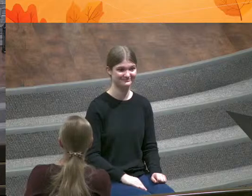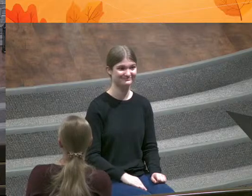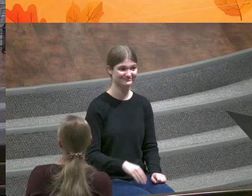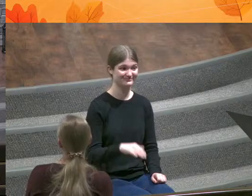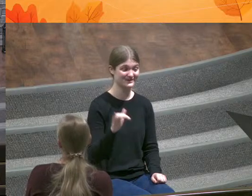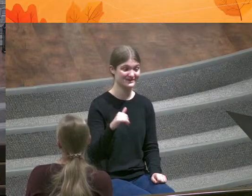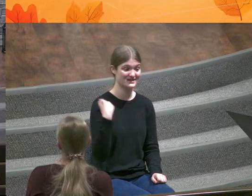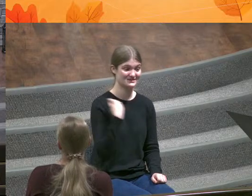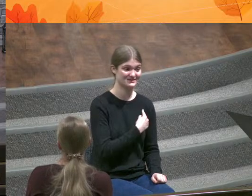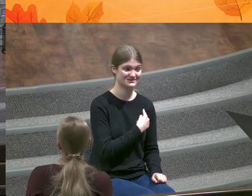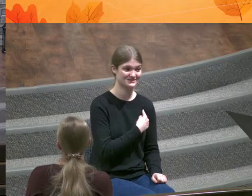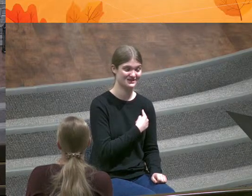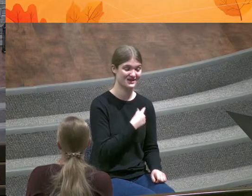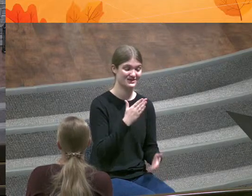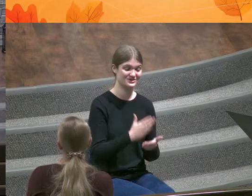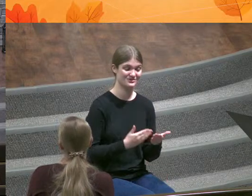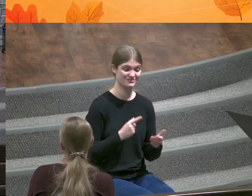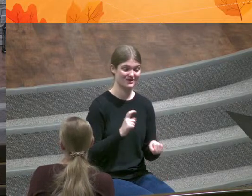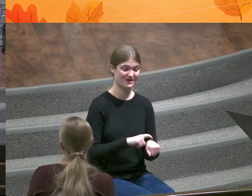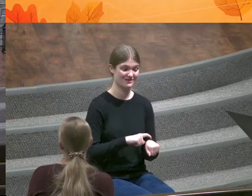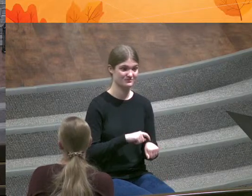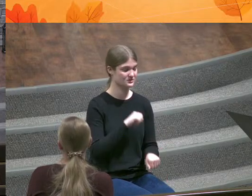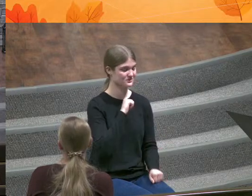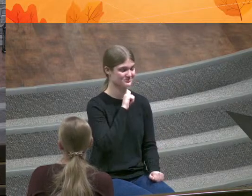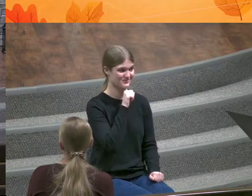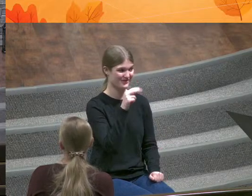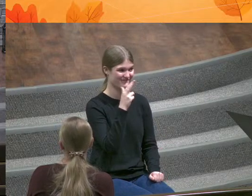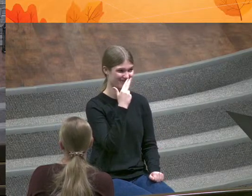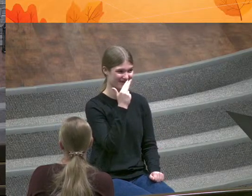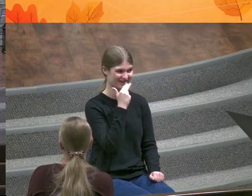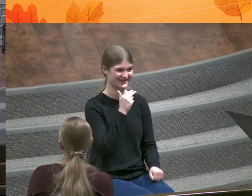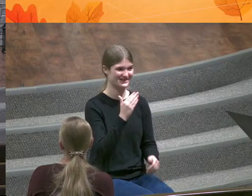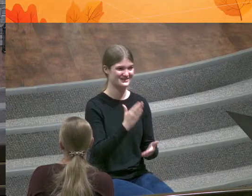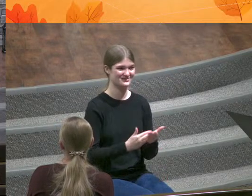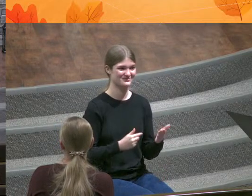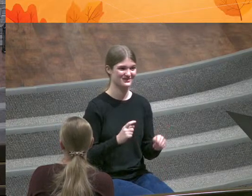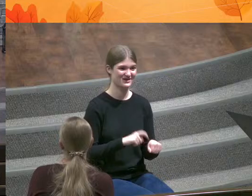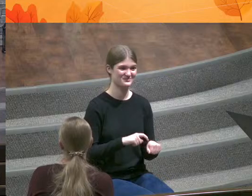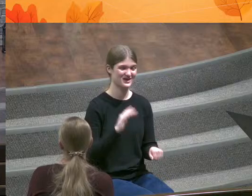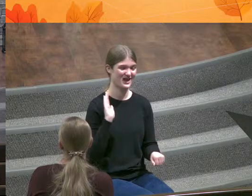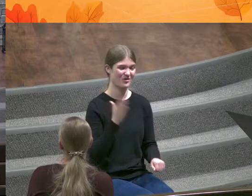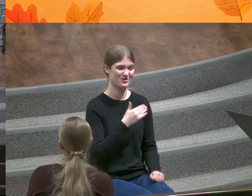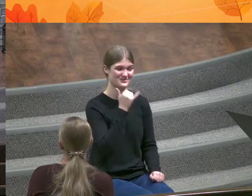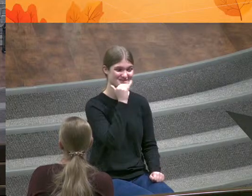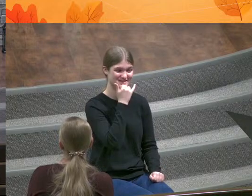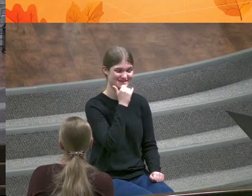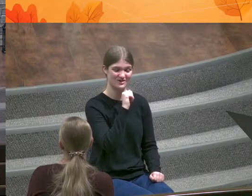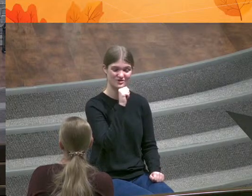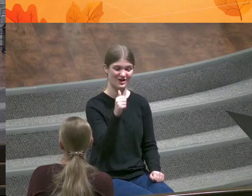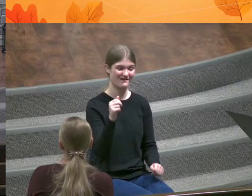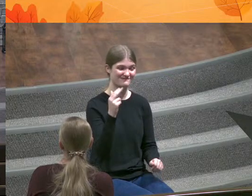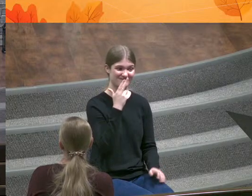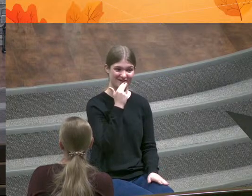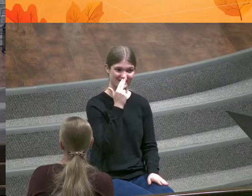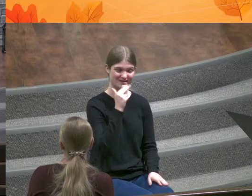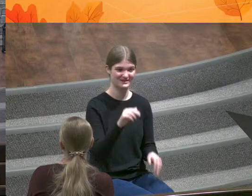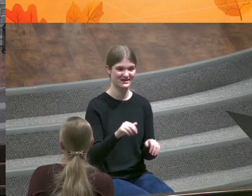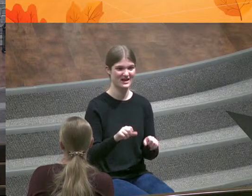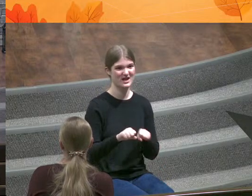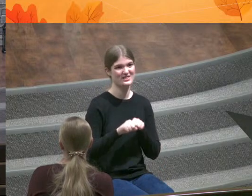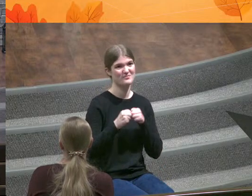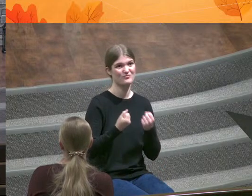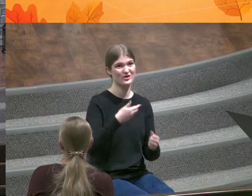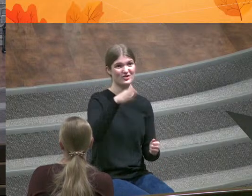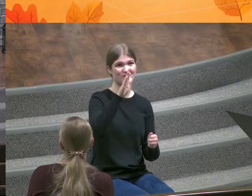Well, that's us. Sometimes it's not funny, though. Sometimes our mistakes are not funny, and they break the heart of